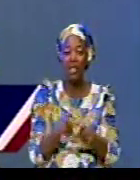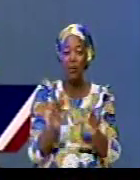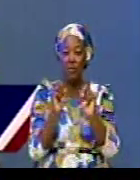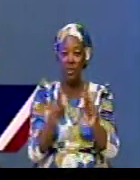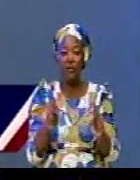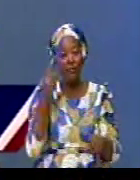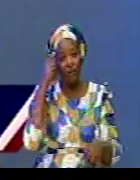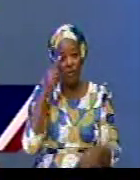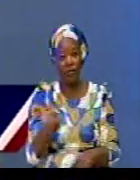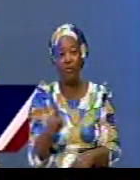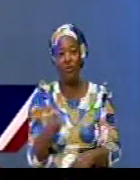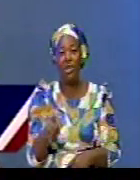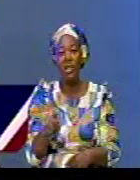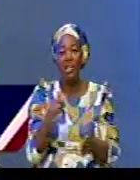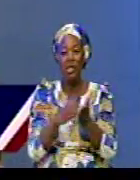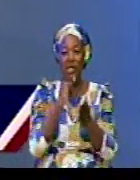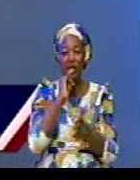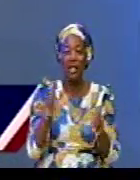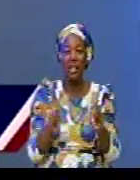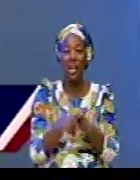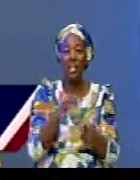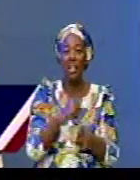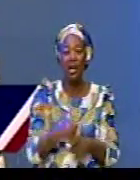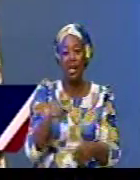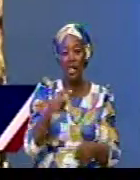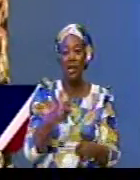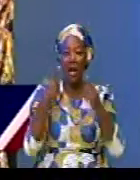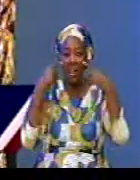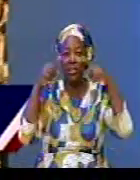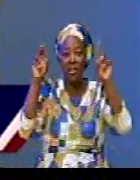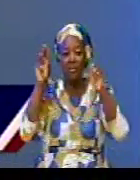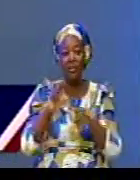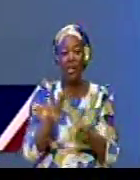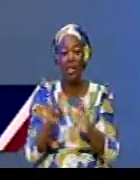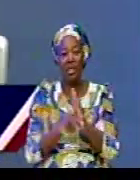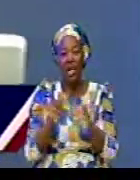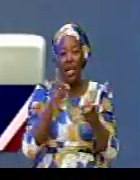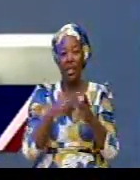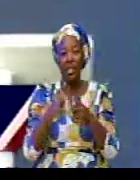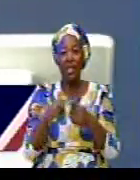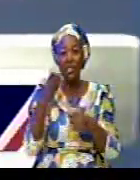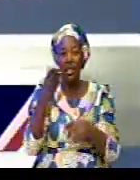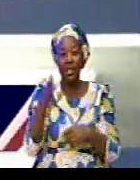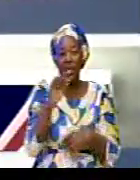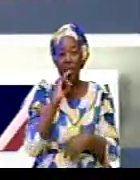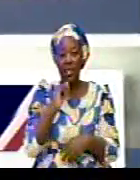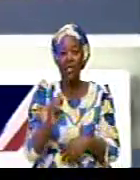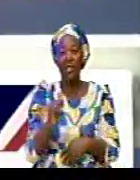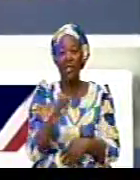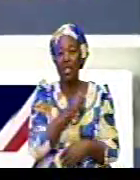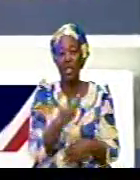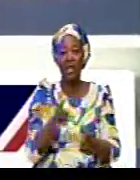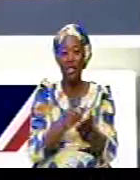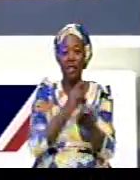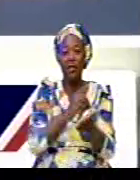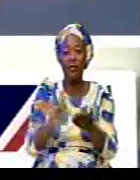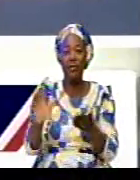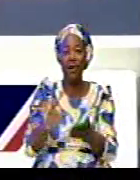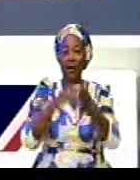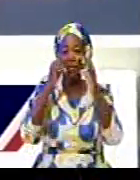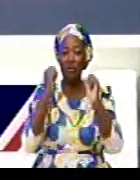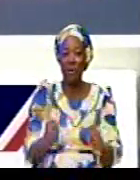a prophecy, and as a privilege for you, it's like a decree. And there is